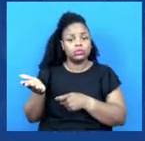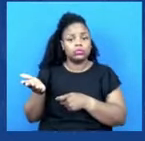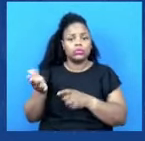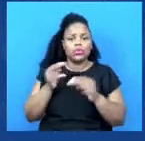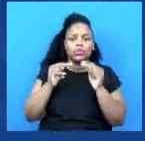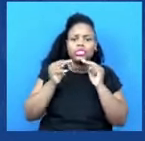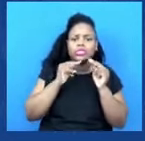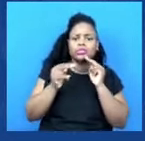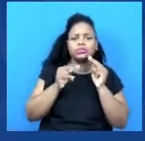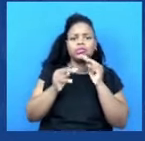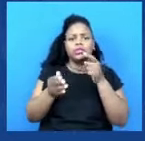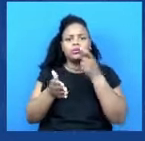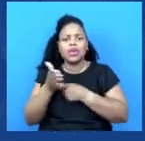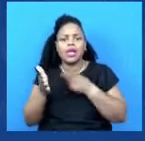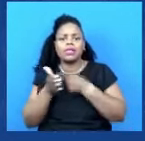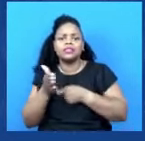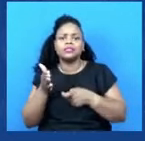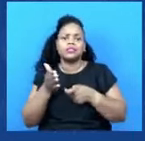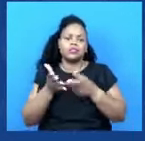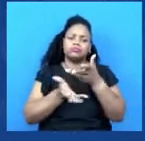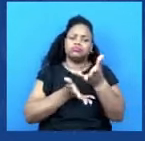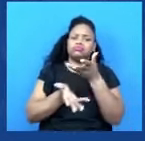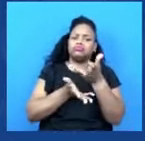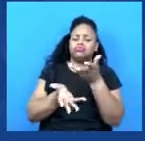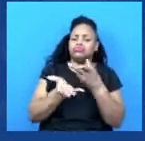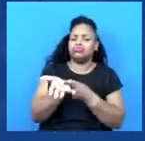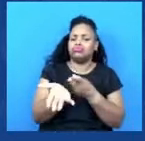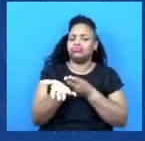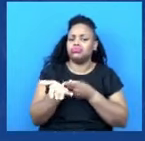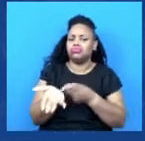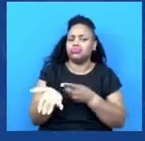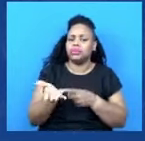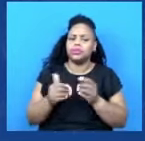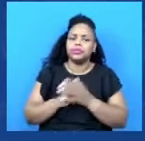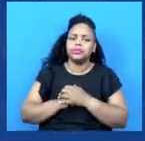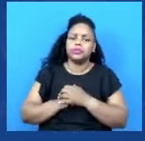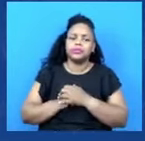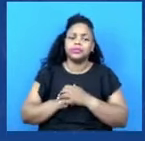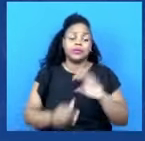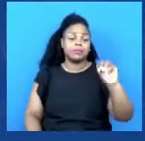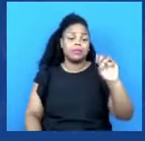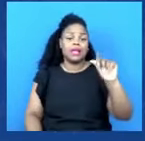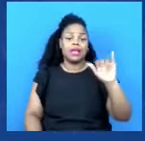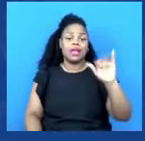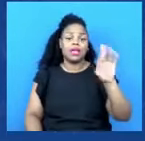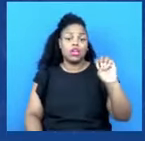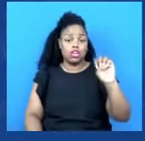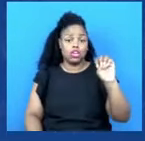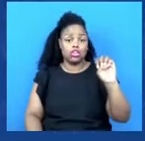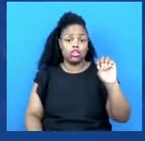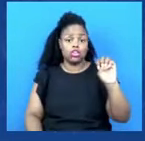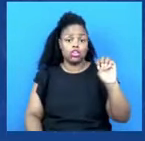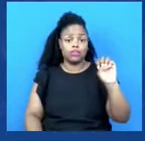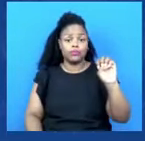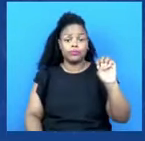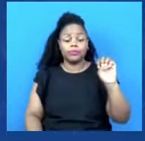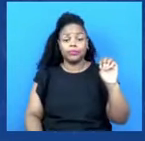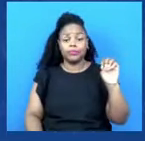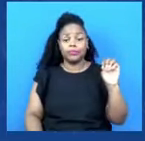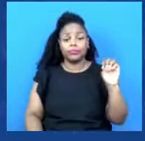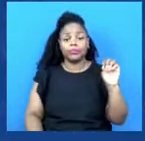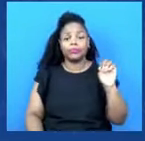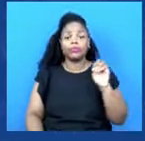thing Medicare is not allowed to negotiate are prices for prescription drugs. My plan